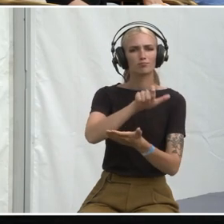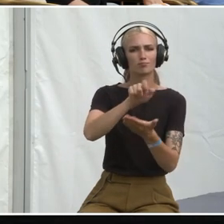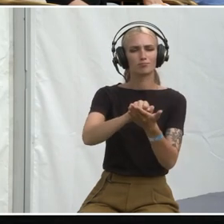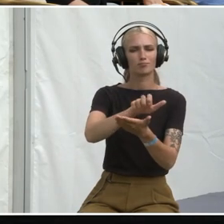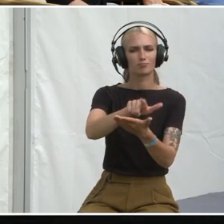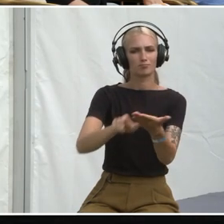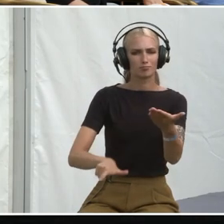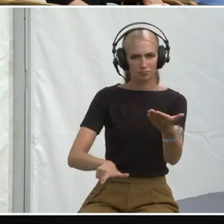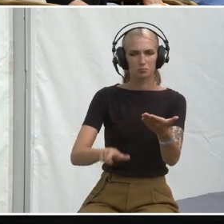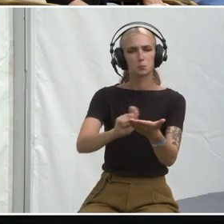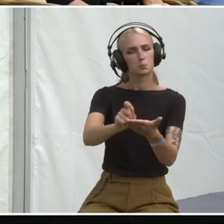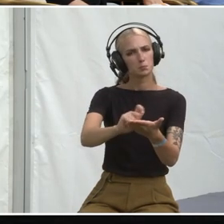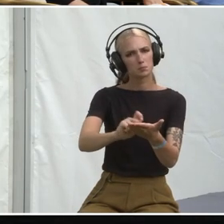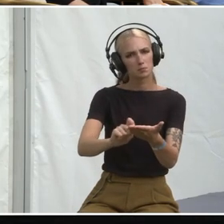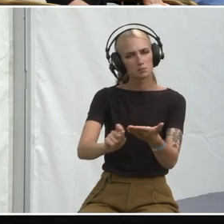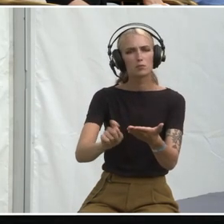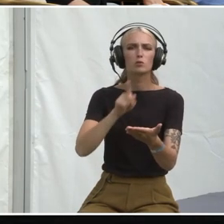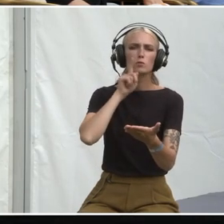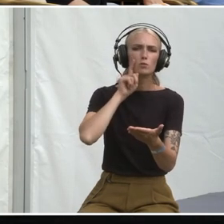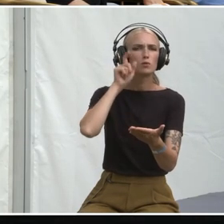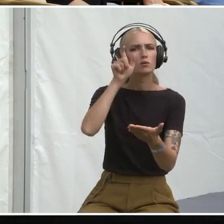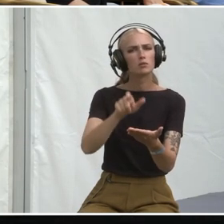on young people's thriving,